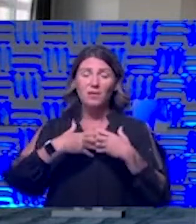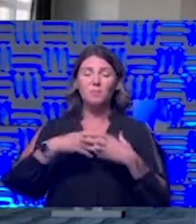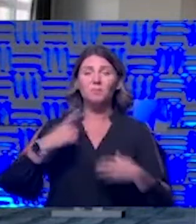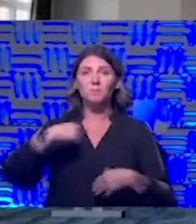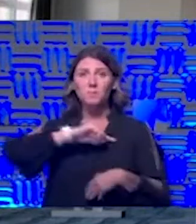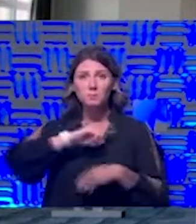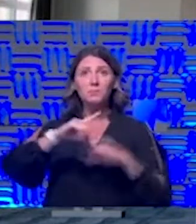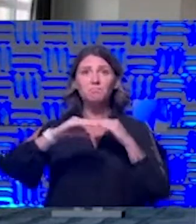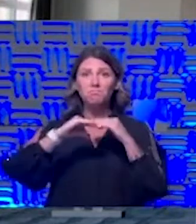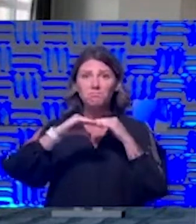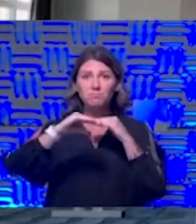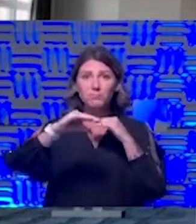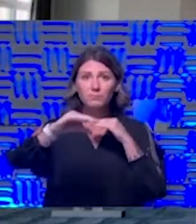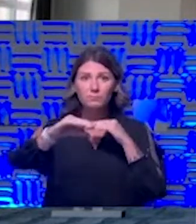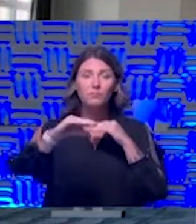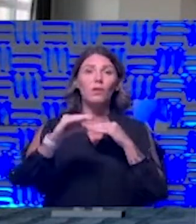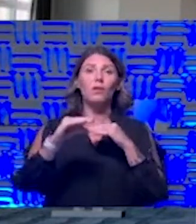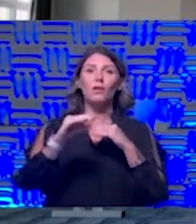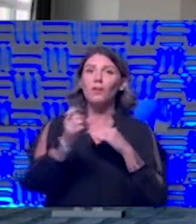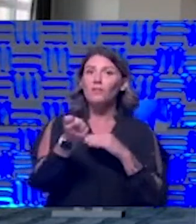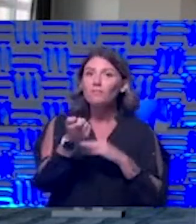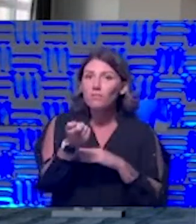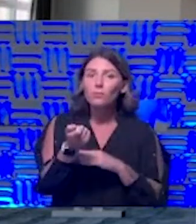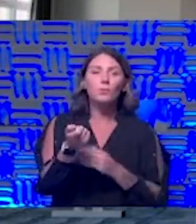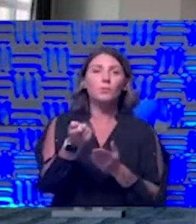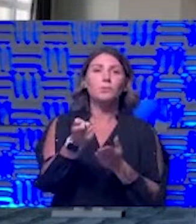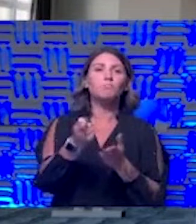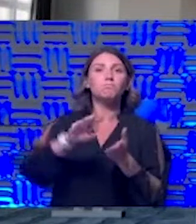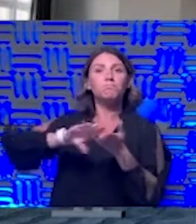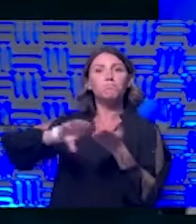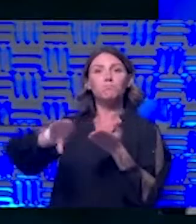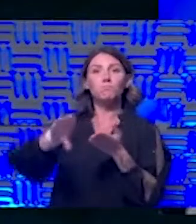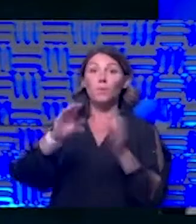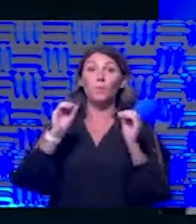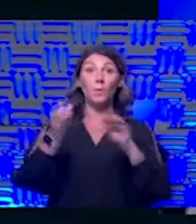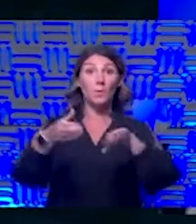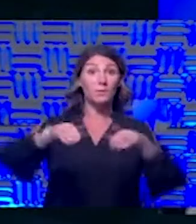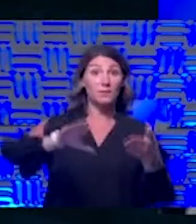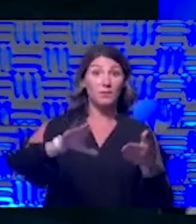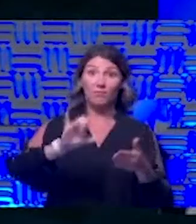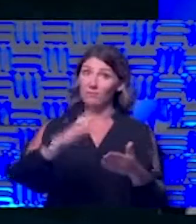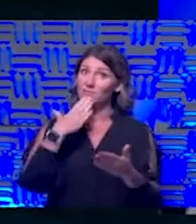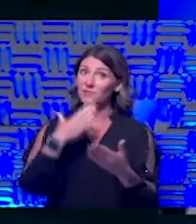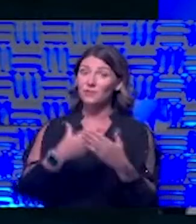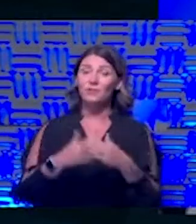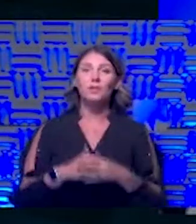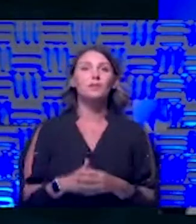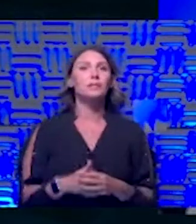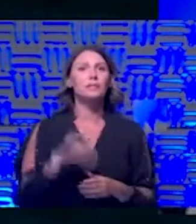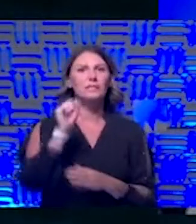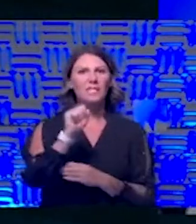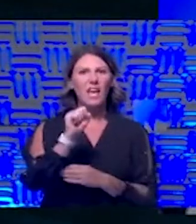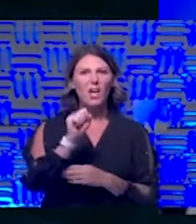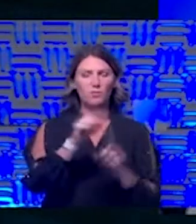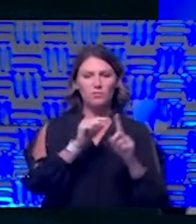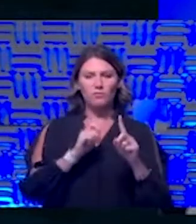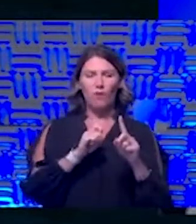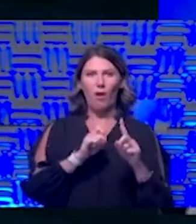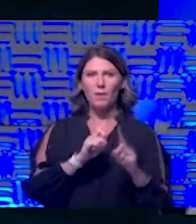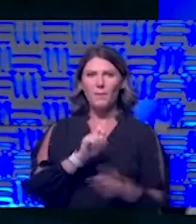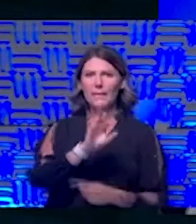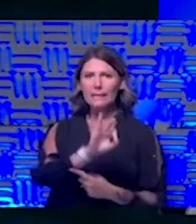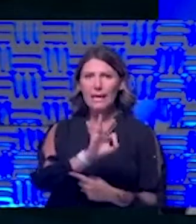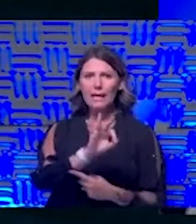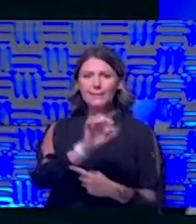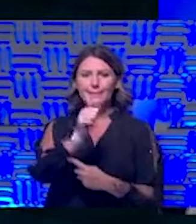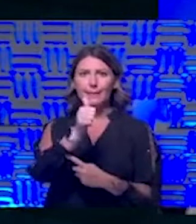couple admissions, no deaths. That's always good. And so that's where we sit right now. Yeah, I know, and we had gone from 9 or 10 up to 19,